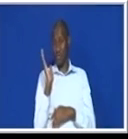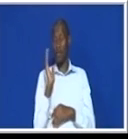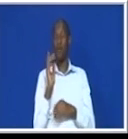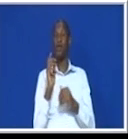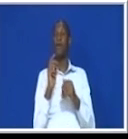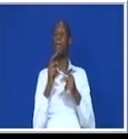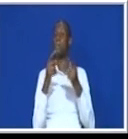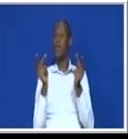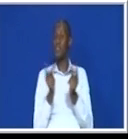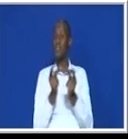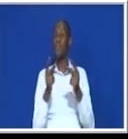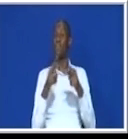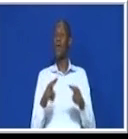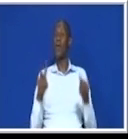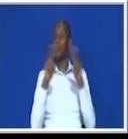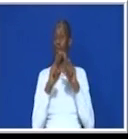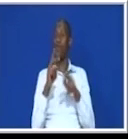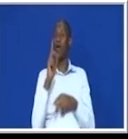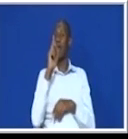stands in the place value of